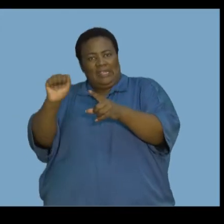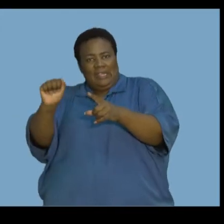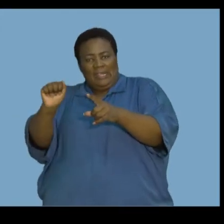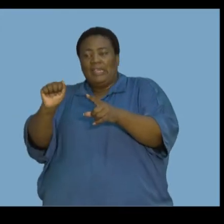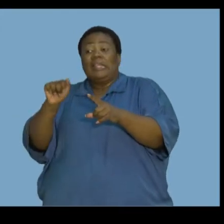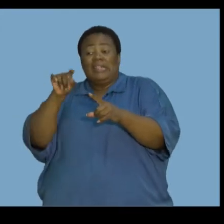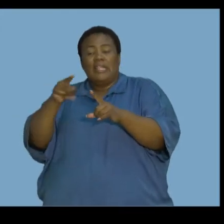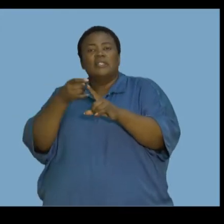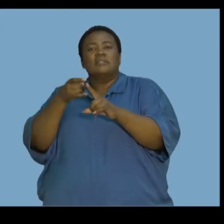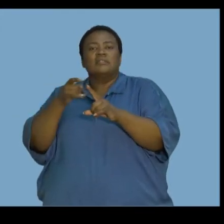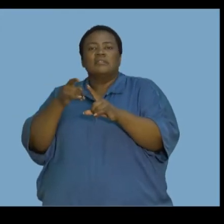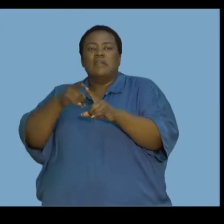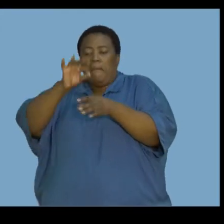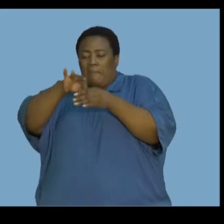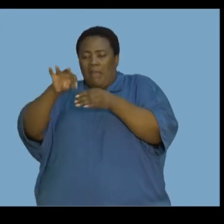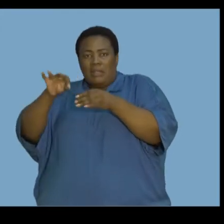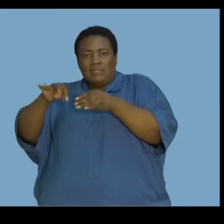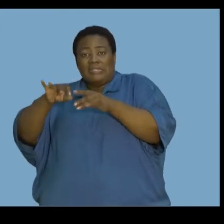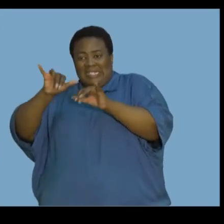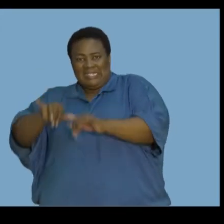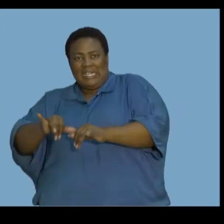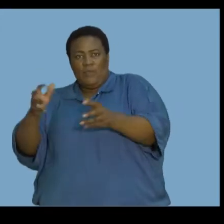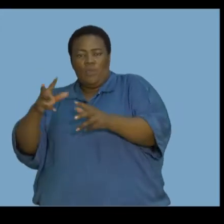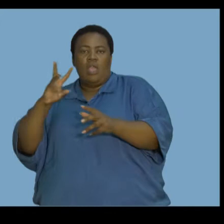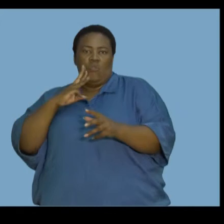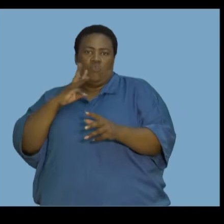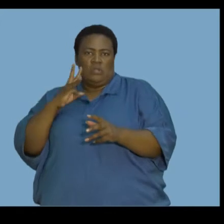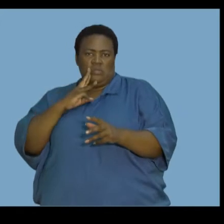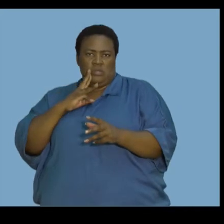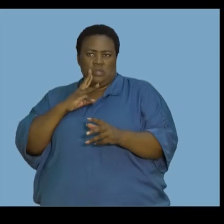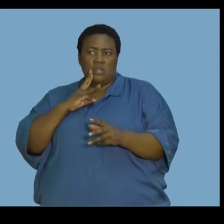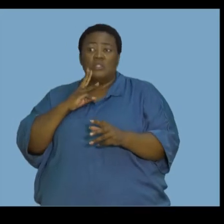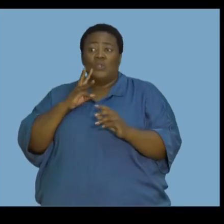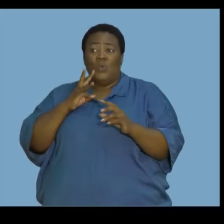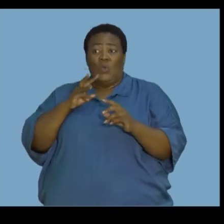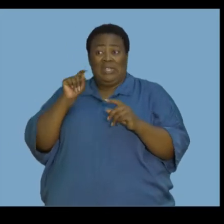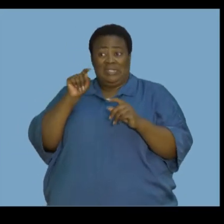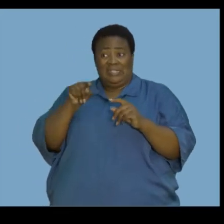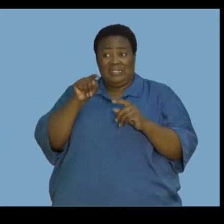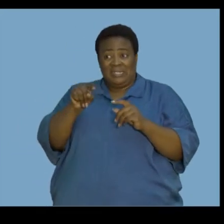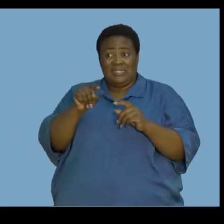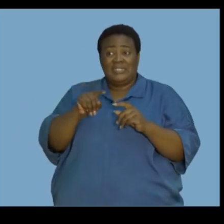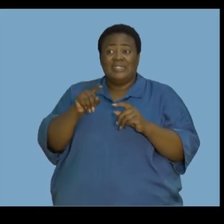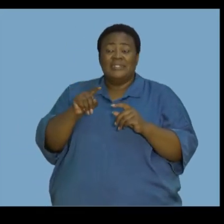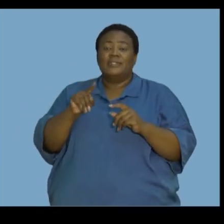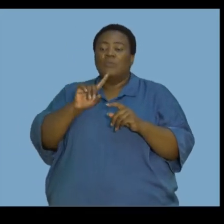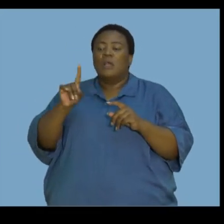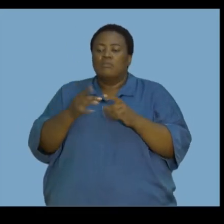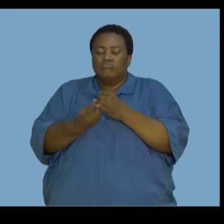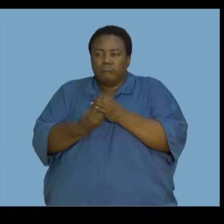water, and these are plants that basically are able to photosynthesize. So algal blooms is defined as the